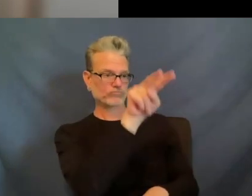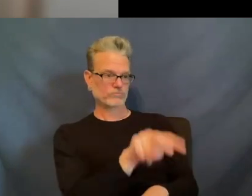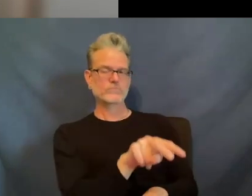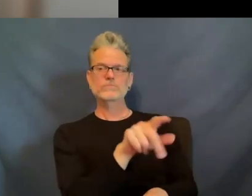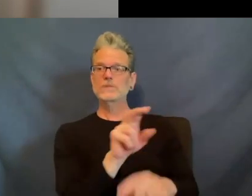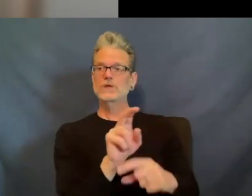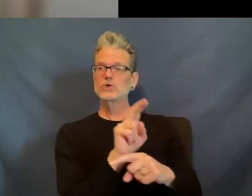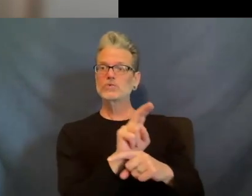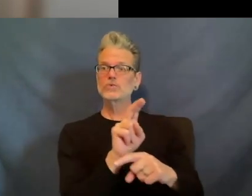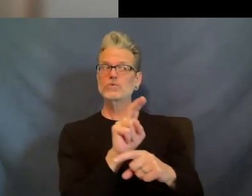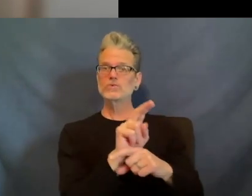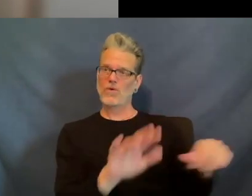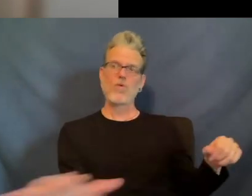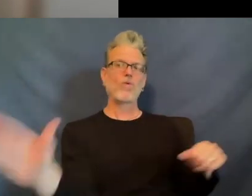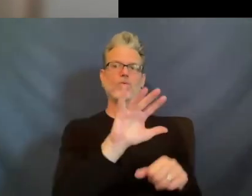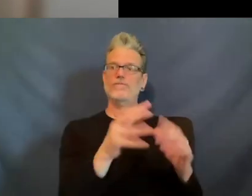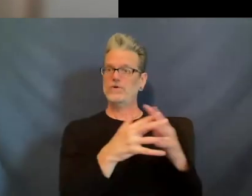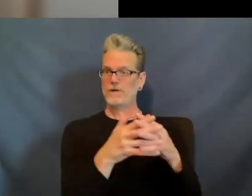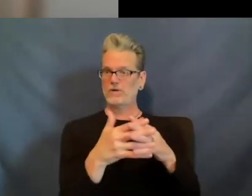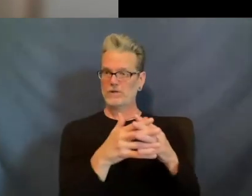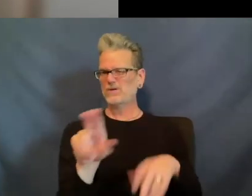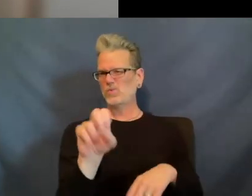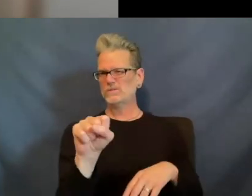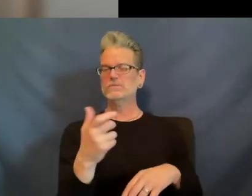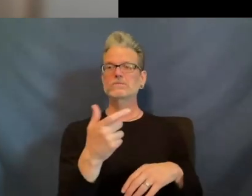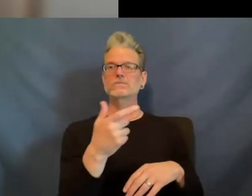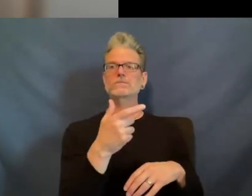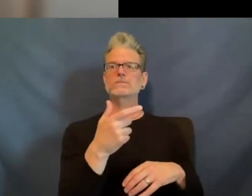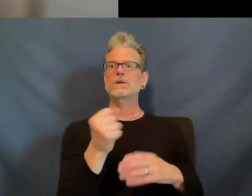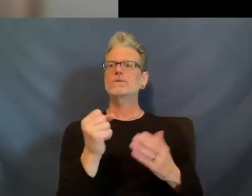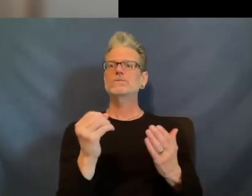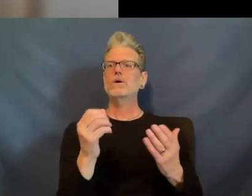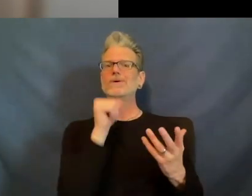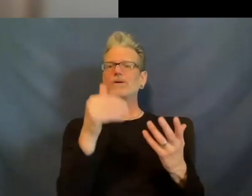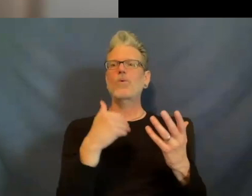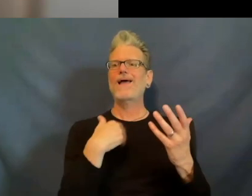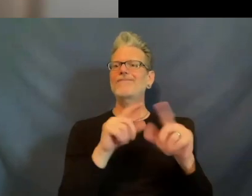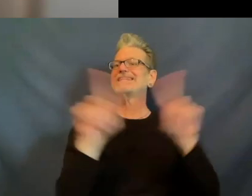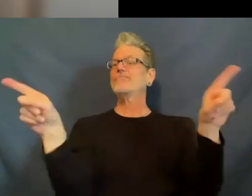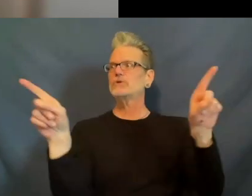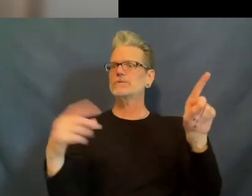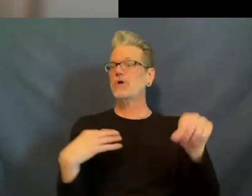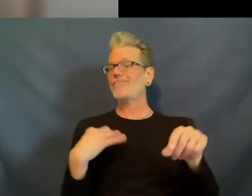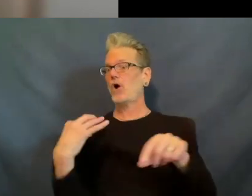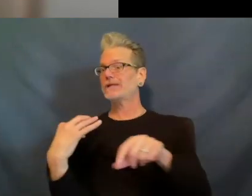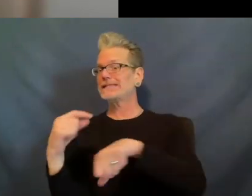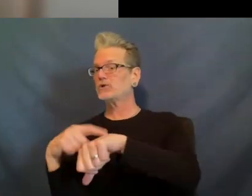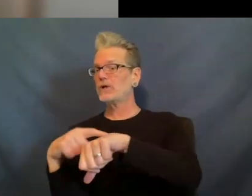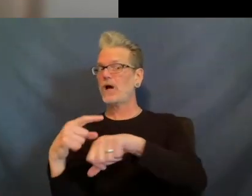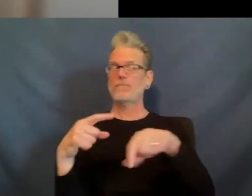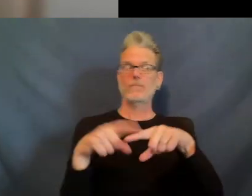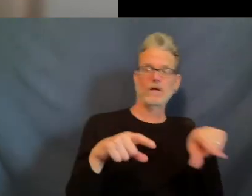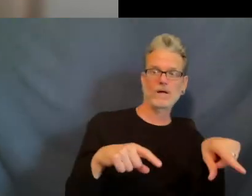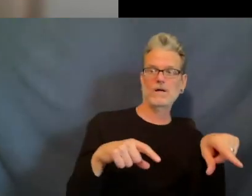used nationally so that there's not disparities between volunteer time. So based on what they're